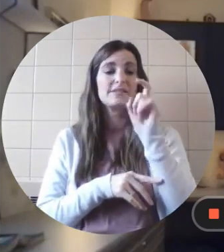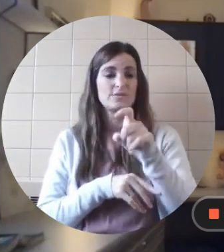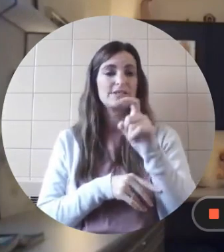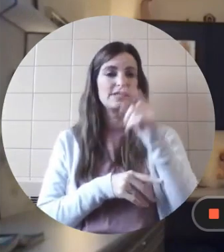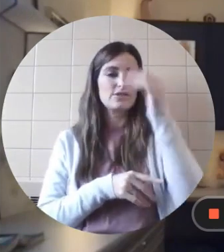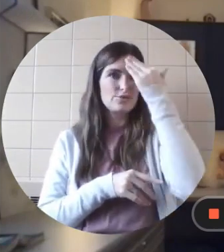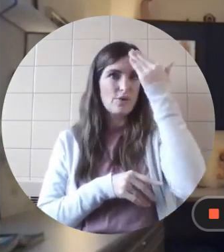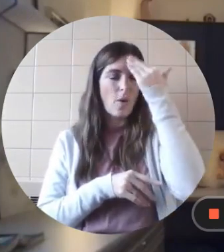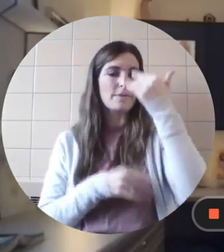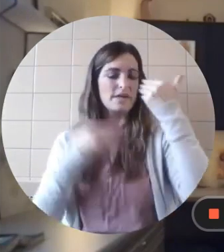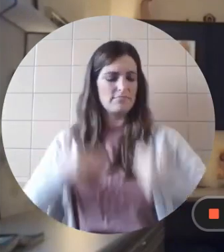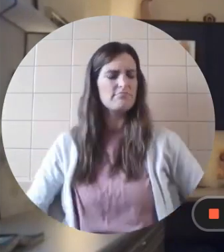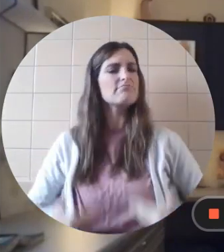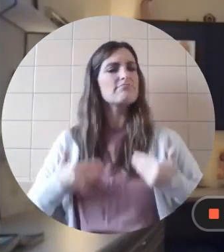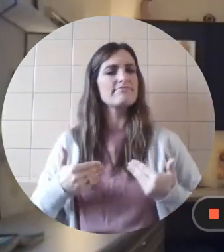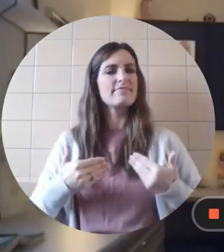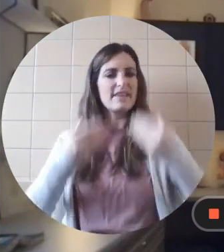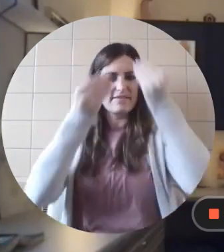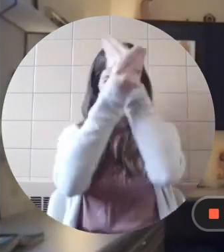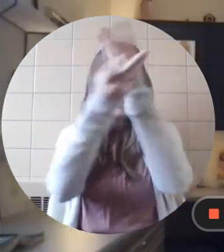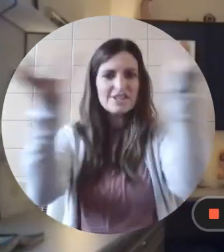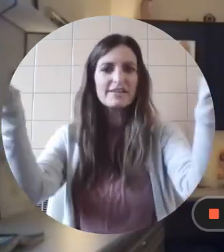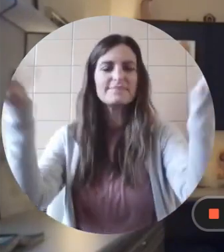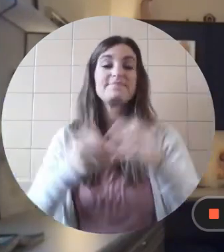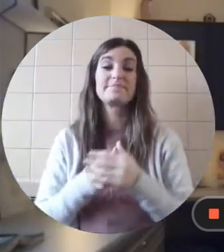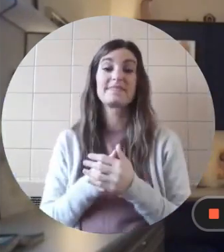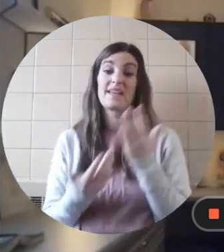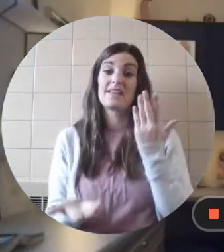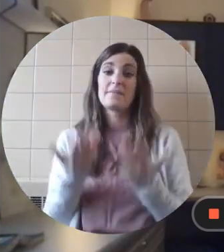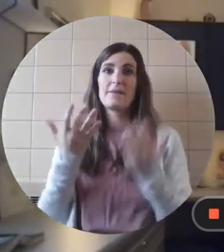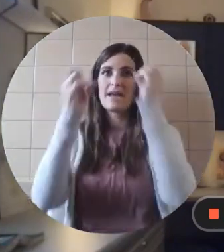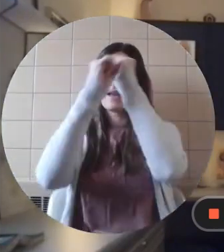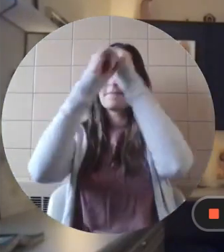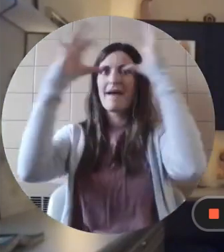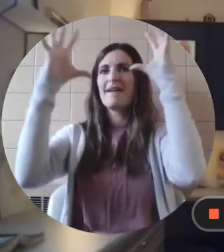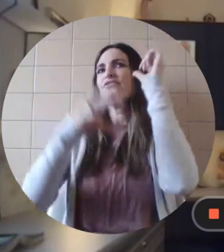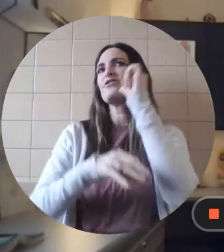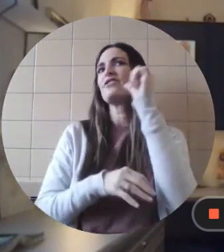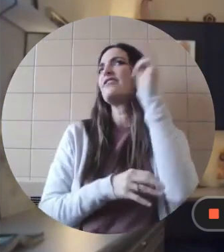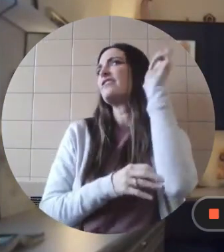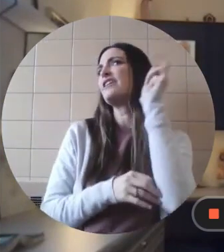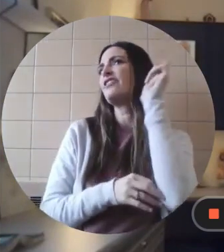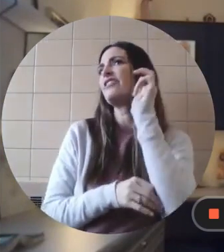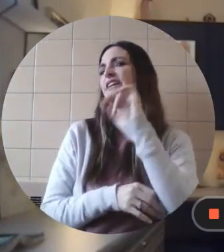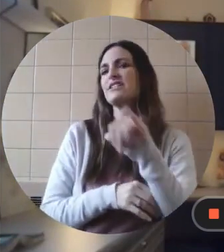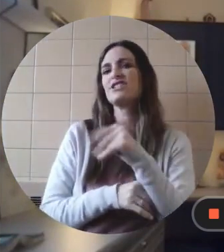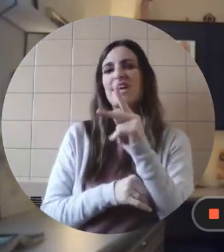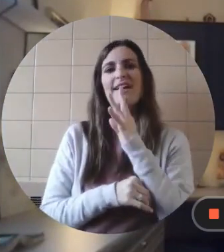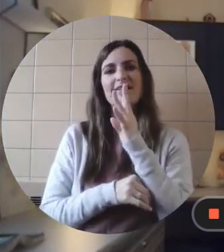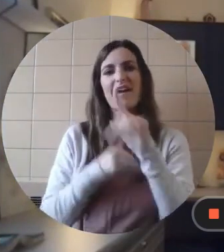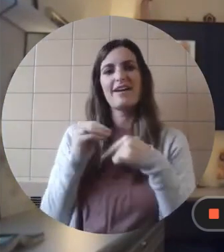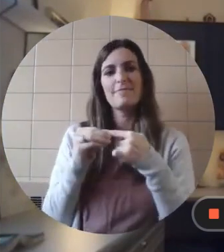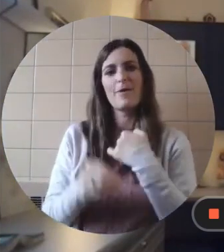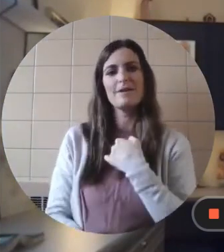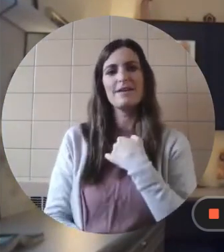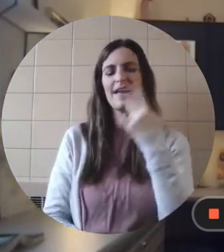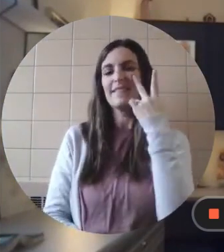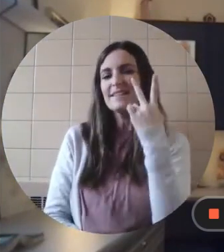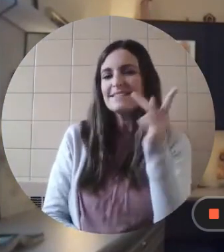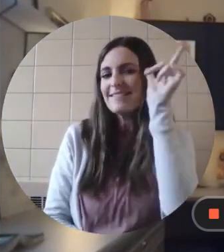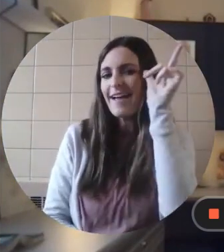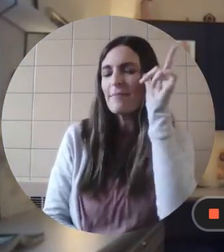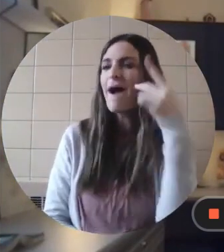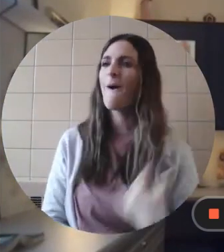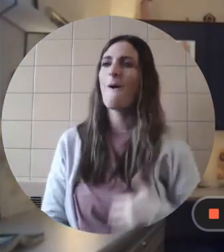myself. It might work out perfectly too. I imagined one of the girls in my class hearing Jack talk about me and then seeing Lappy.